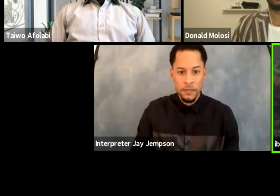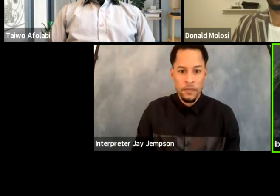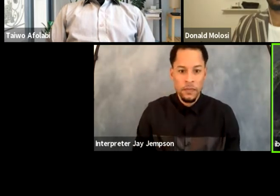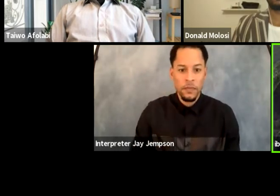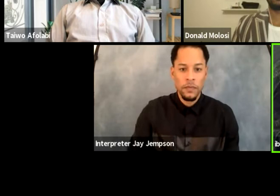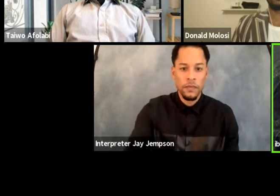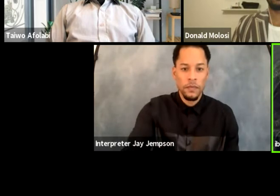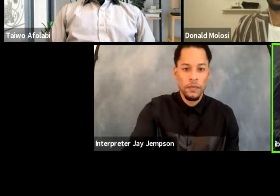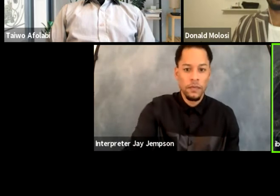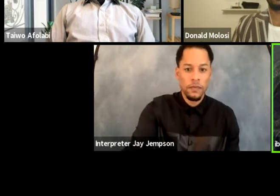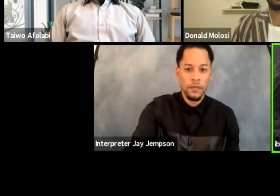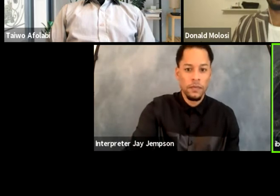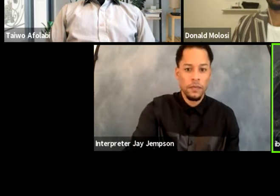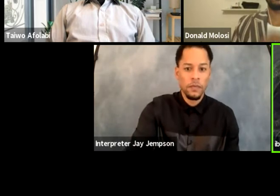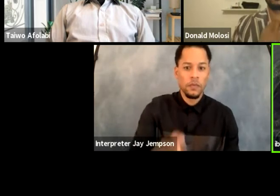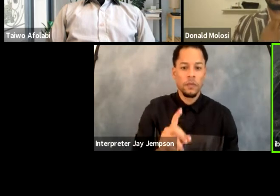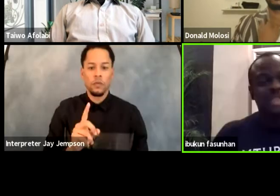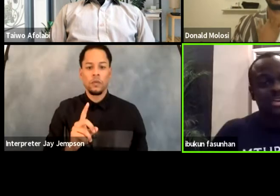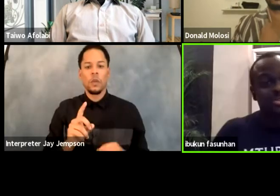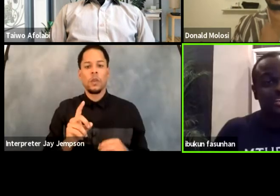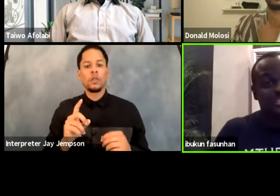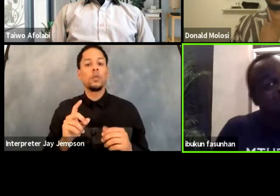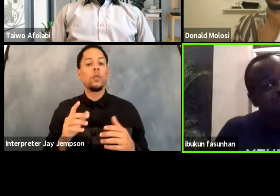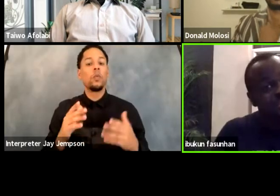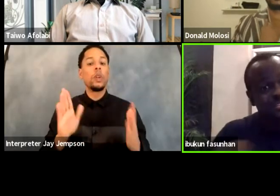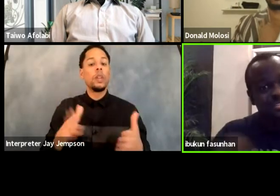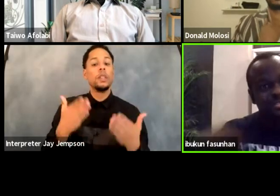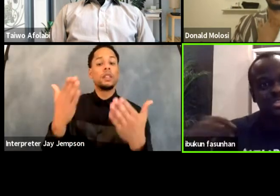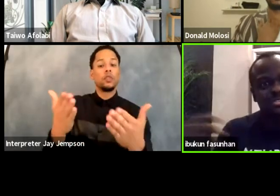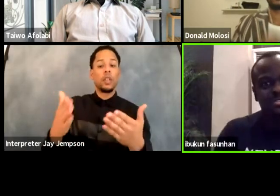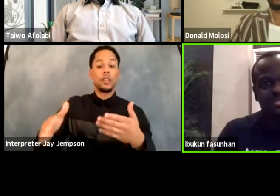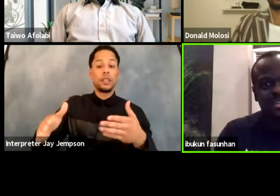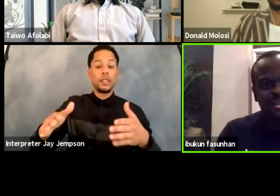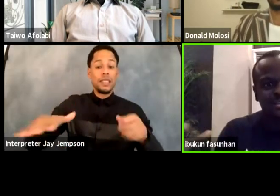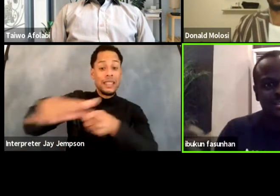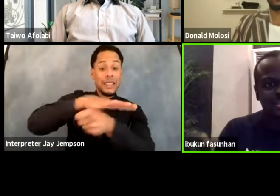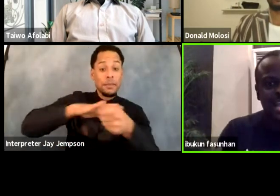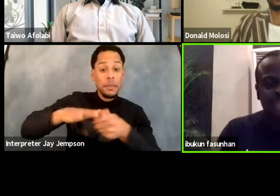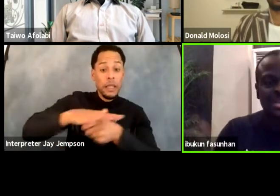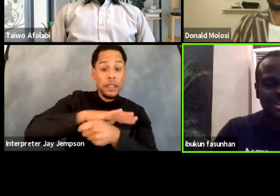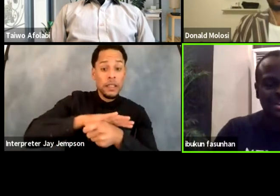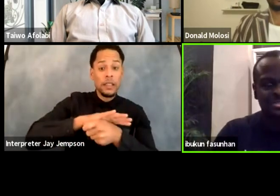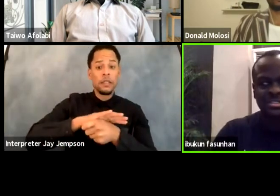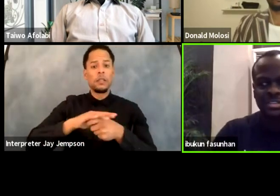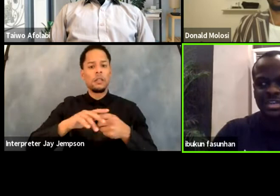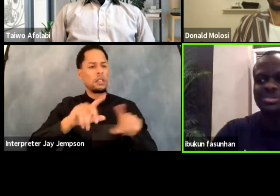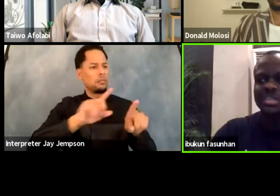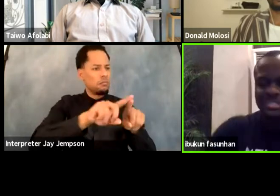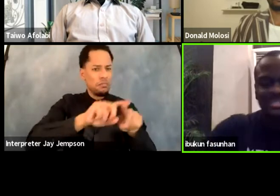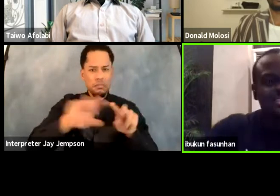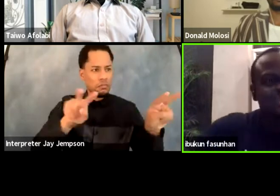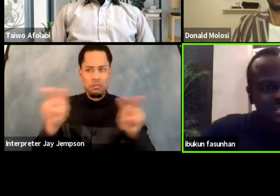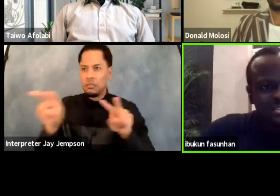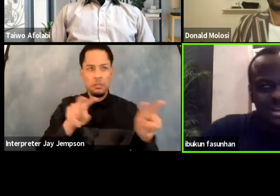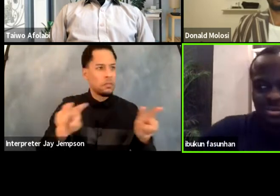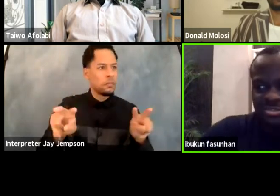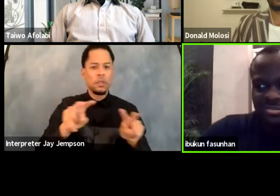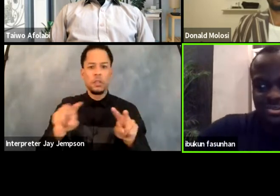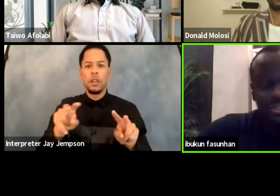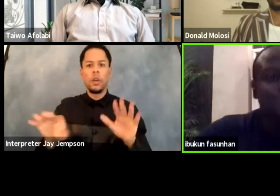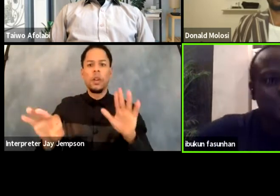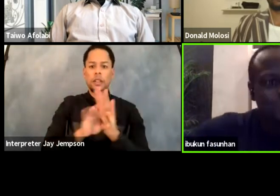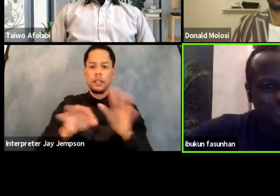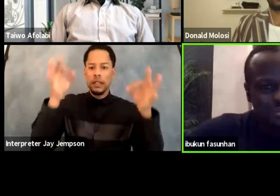can suggest the space you want, but I look at the spaces, you know, based on the timing and all those things. And I think, okay, this is the space that